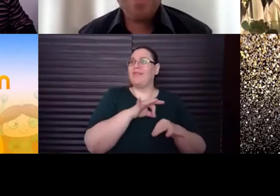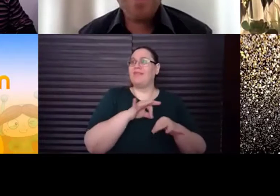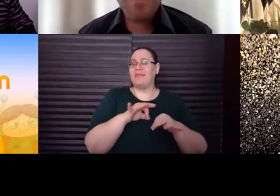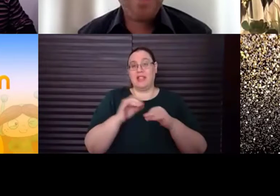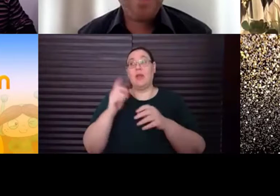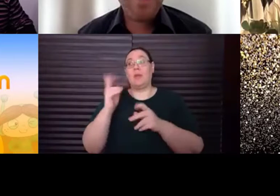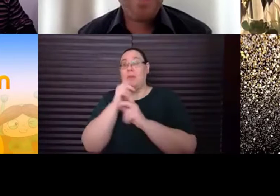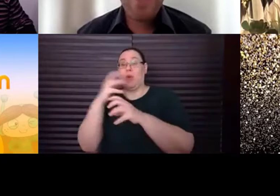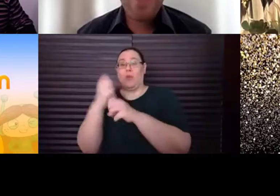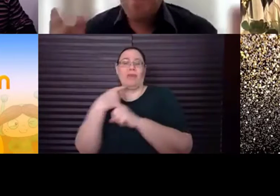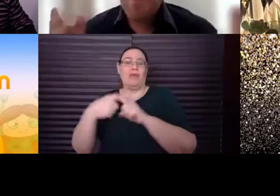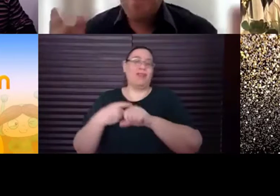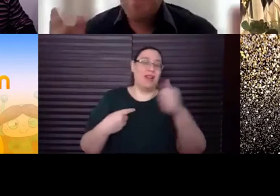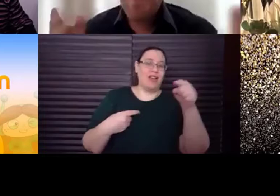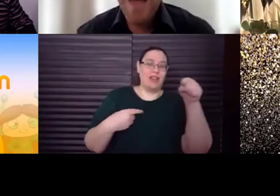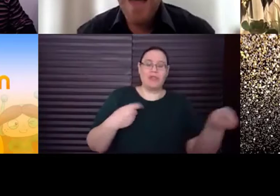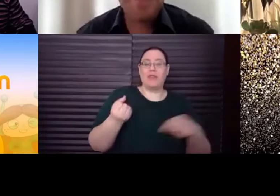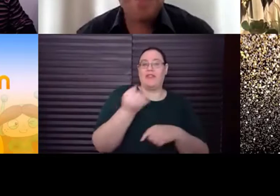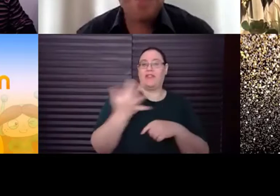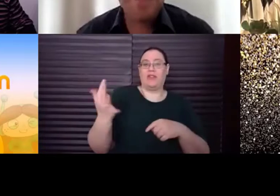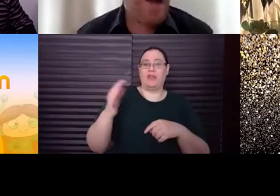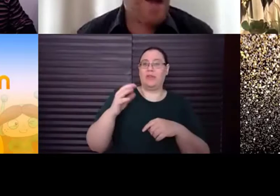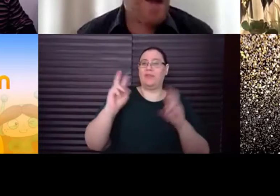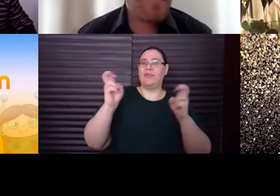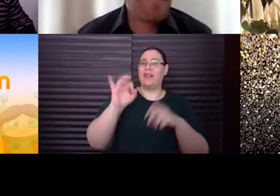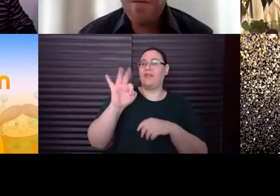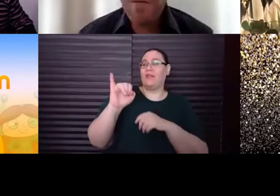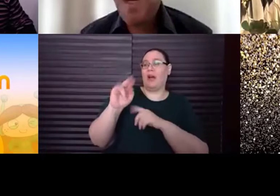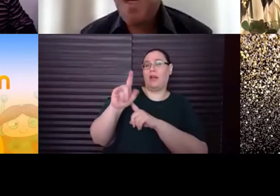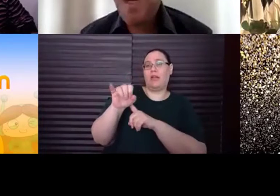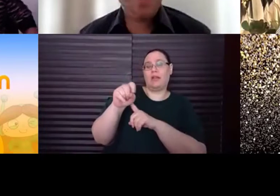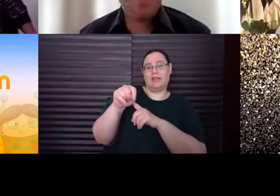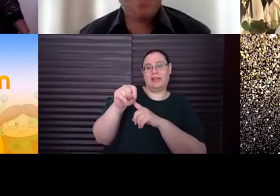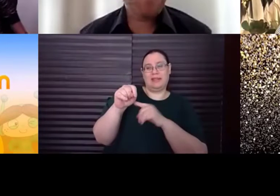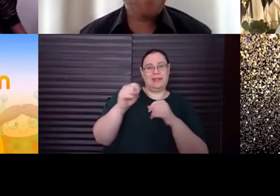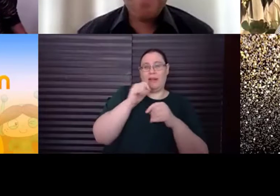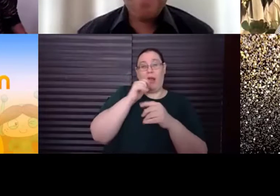winners, we also have a couple finalists from the film